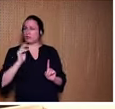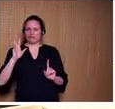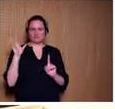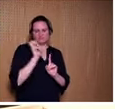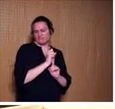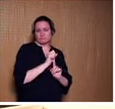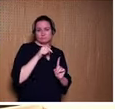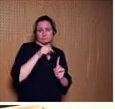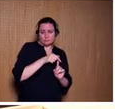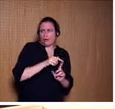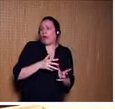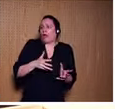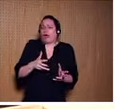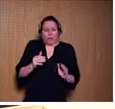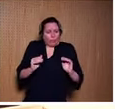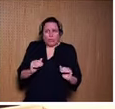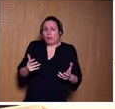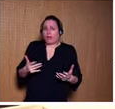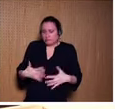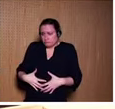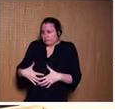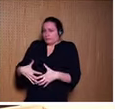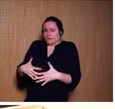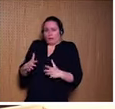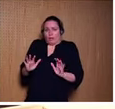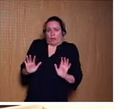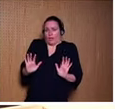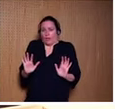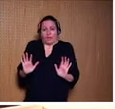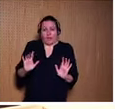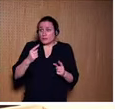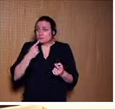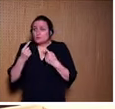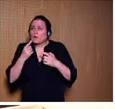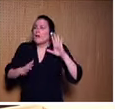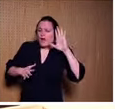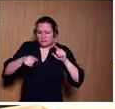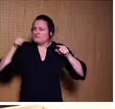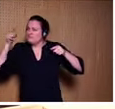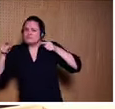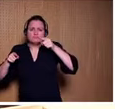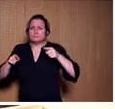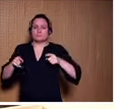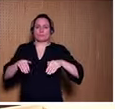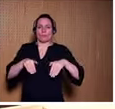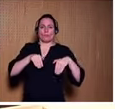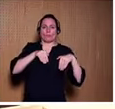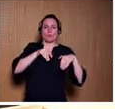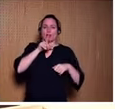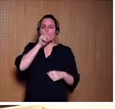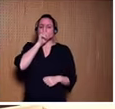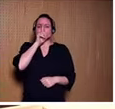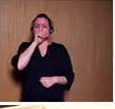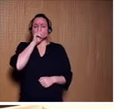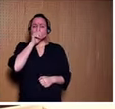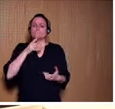victim. This was how I first learned silence in the tongue of the collective. This was at a time